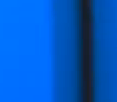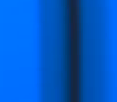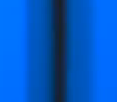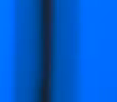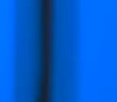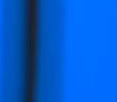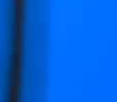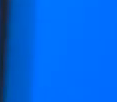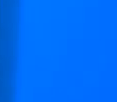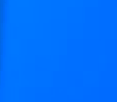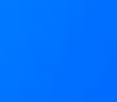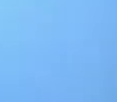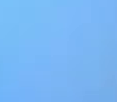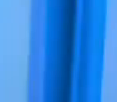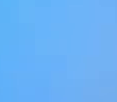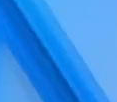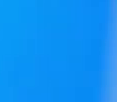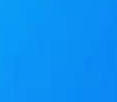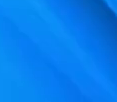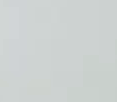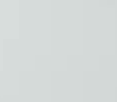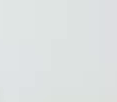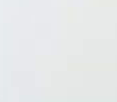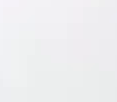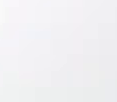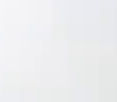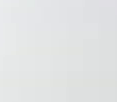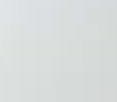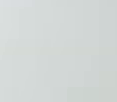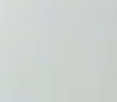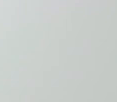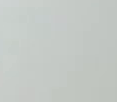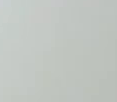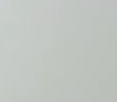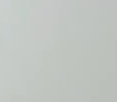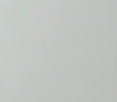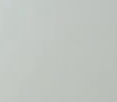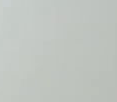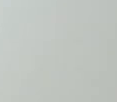ZNS Total Sports is brought to you by Fourth Terrace Diagnostic Center.